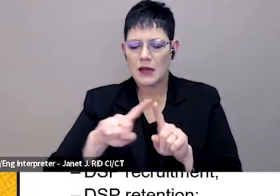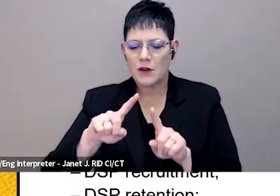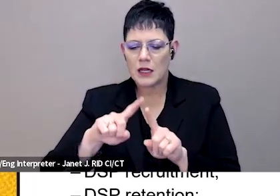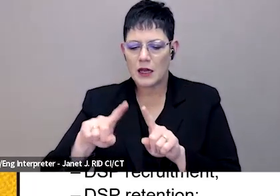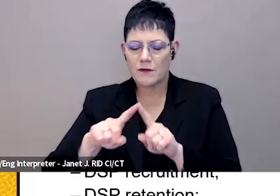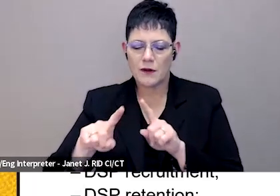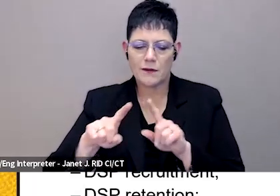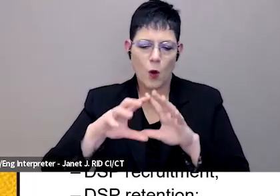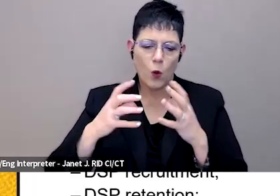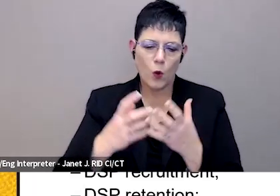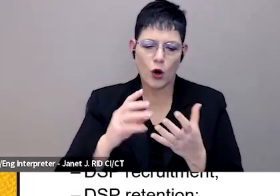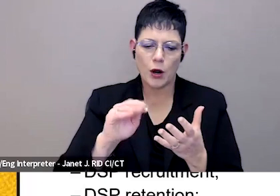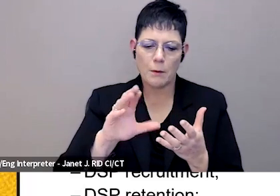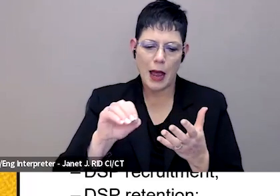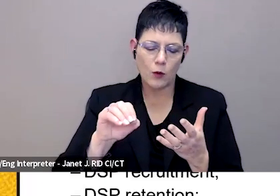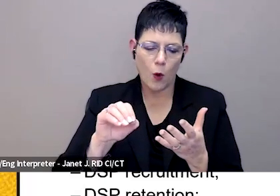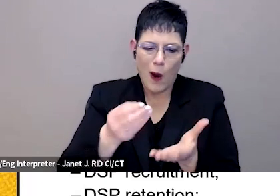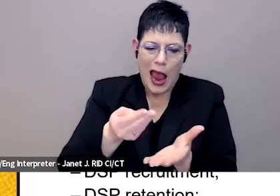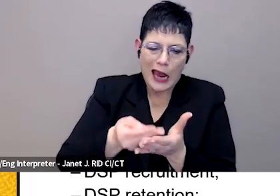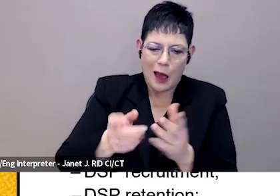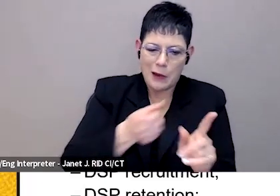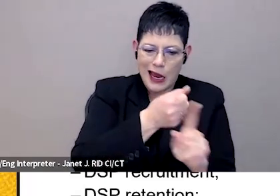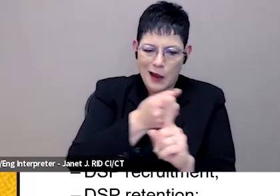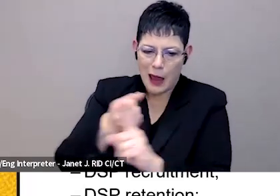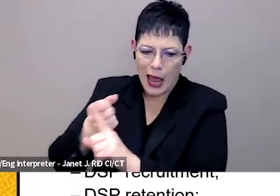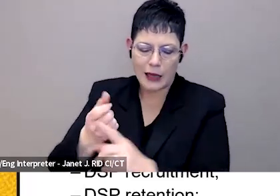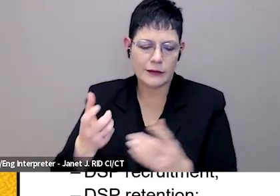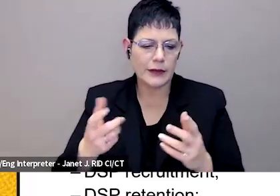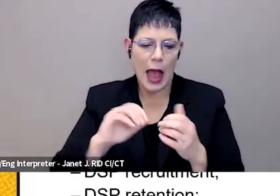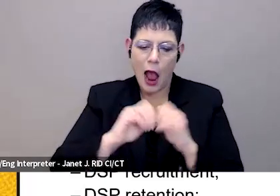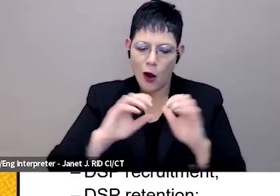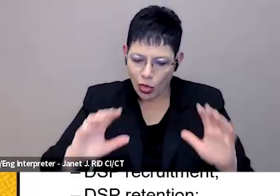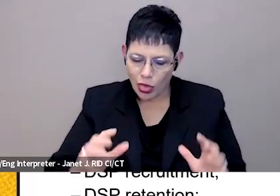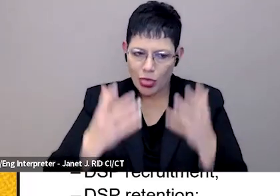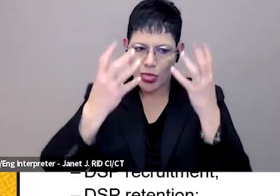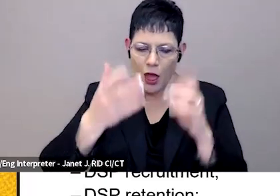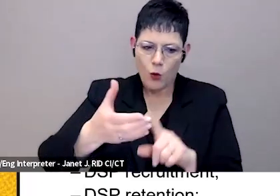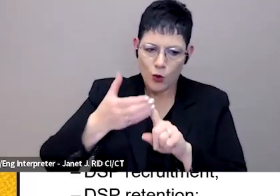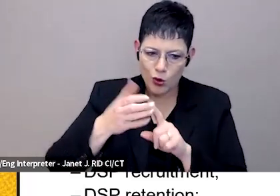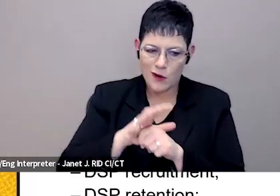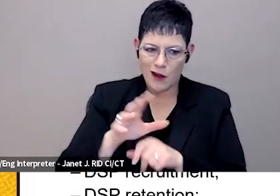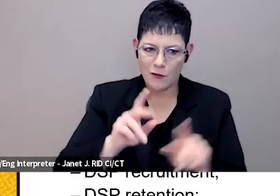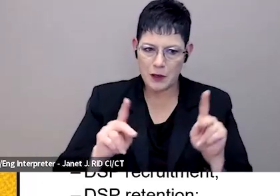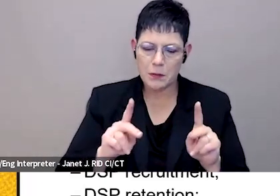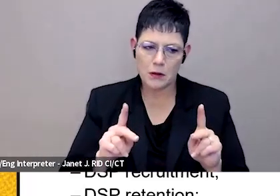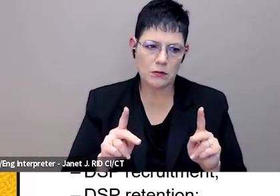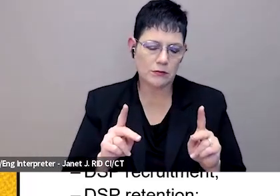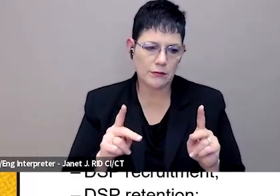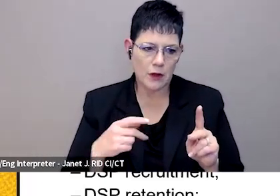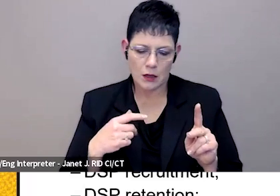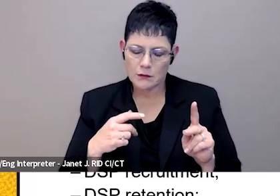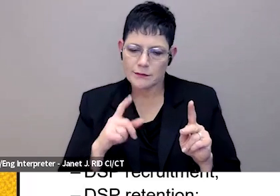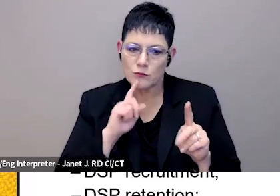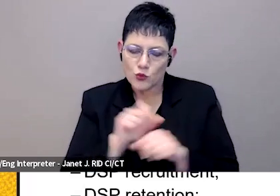factors that are, you know, increasing the workforce shortages, and there has been a rebalancing effort